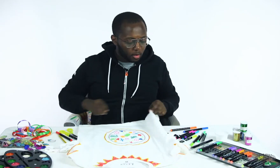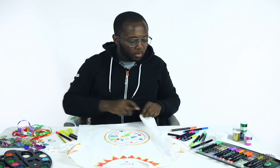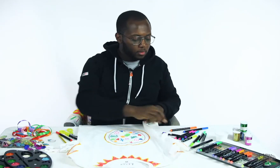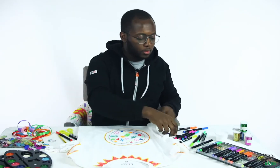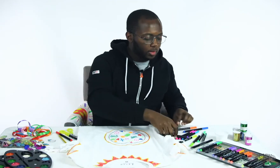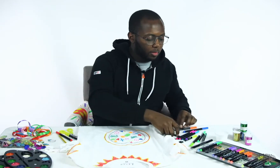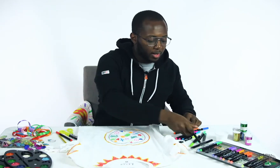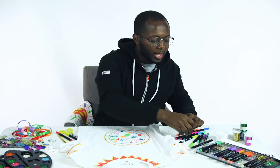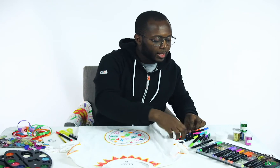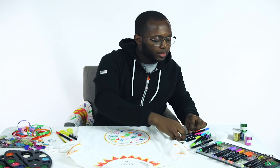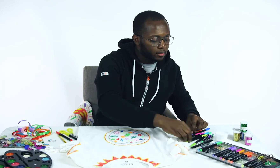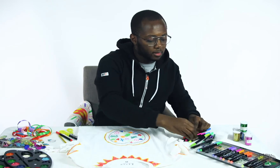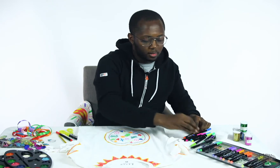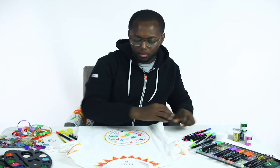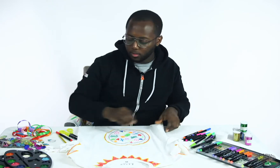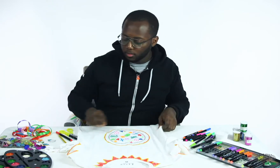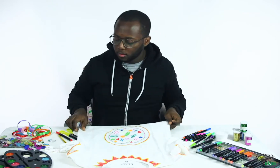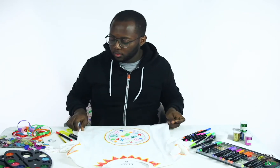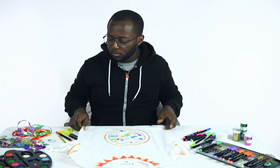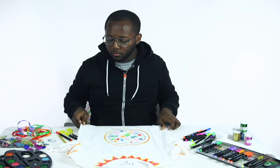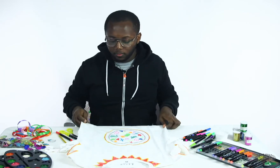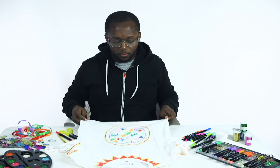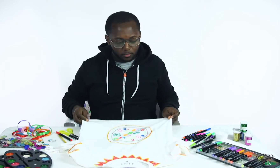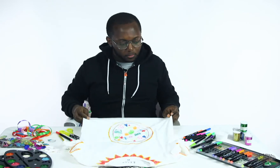go on to applying.